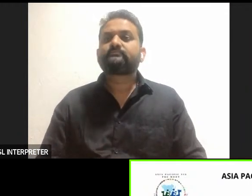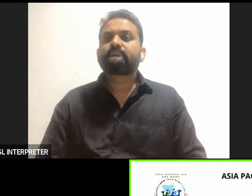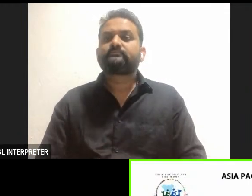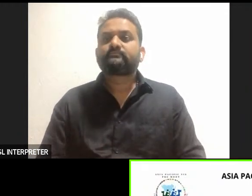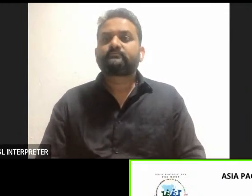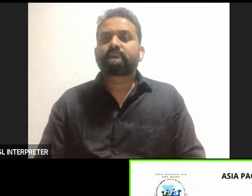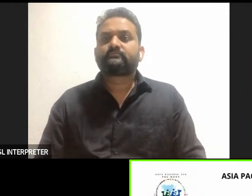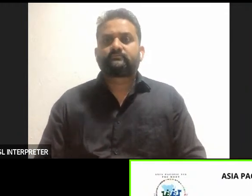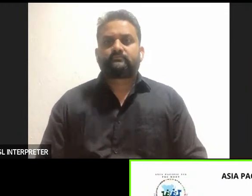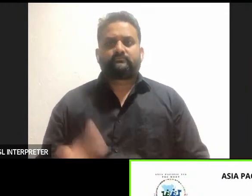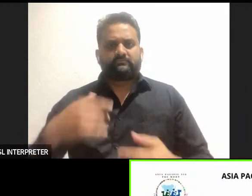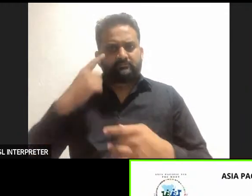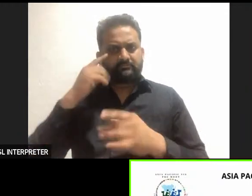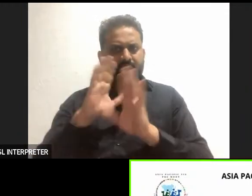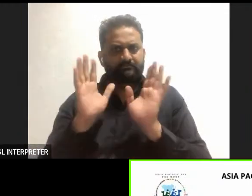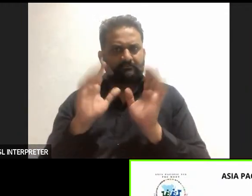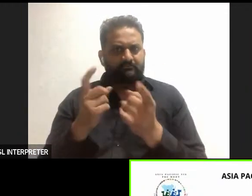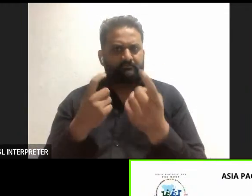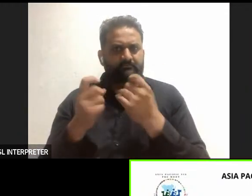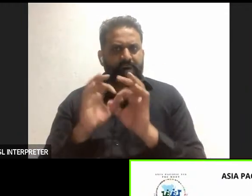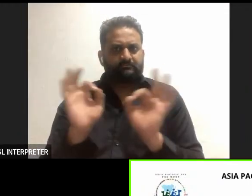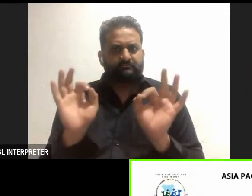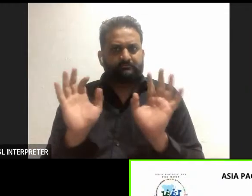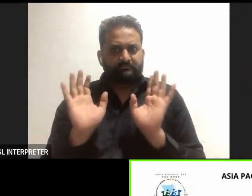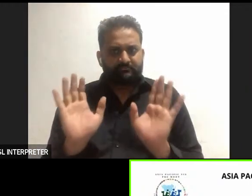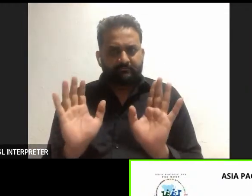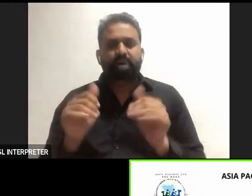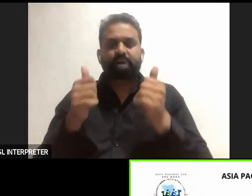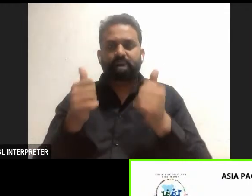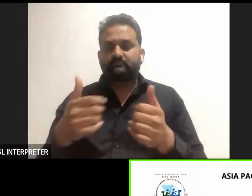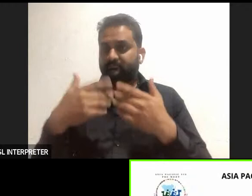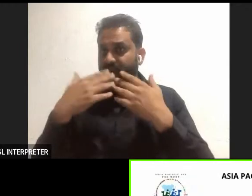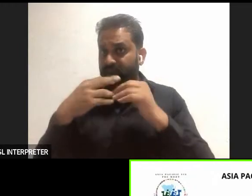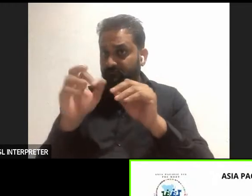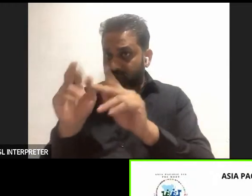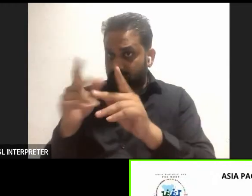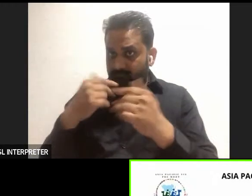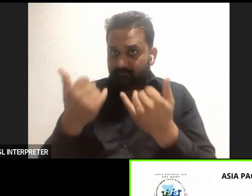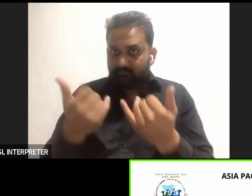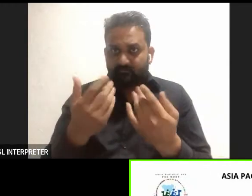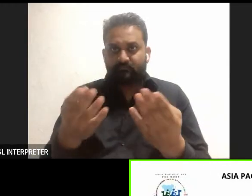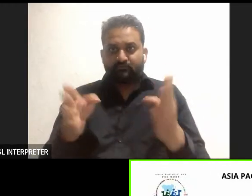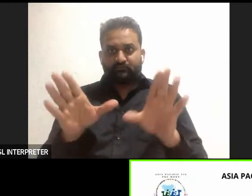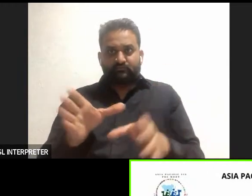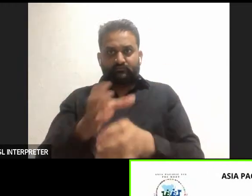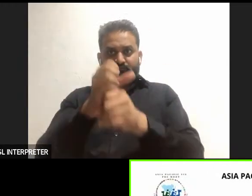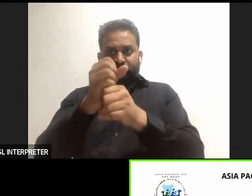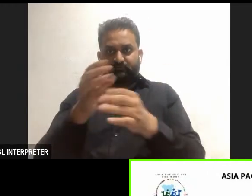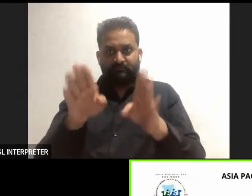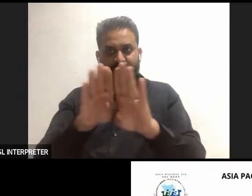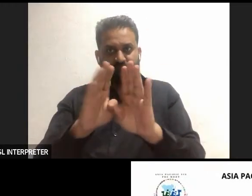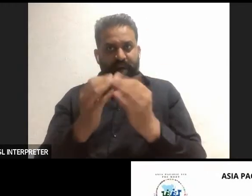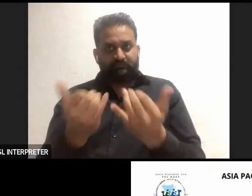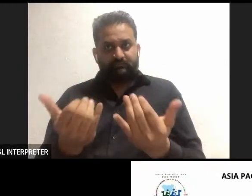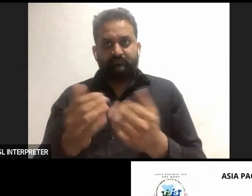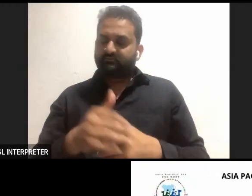Sir, I guess there are no further questions. So with your permission, we would now like to conclude the session.